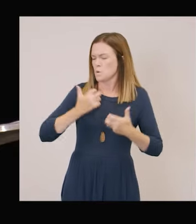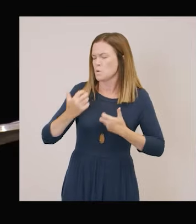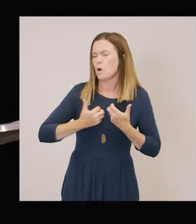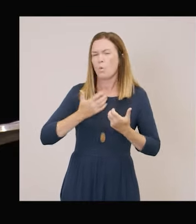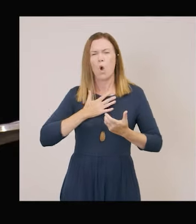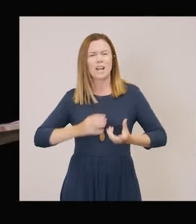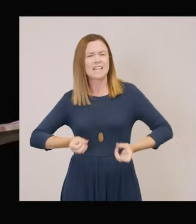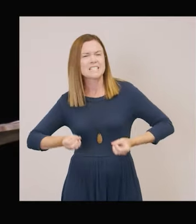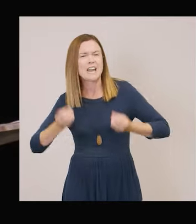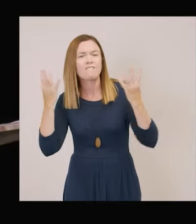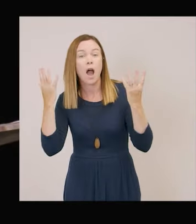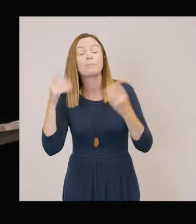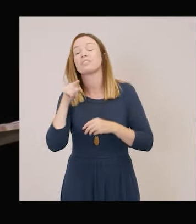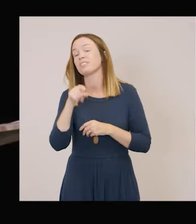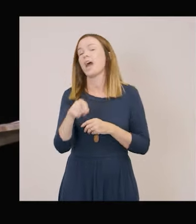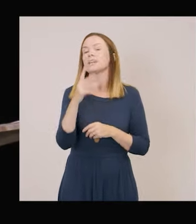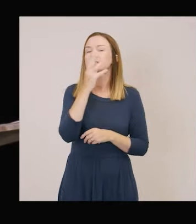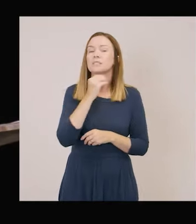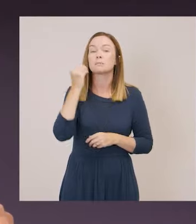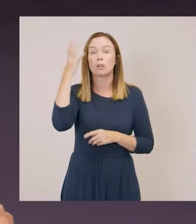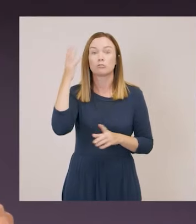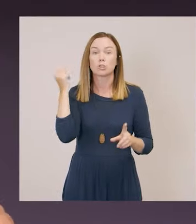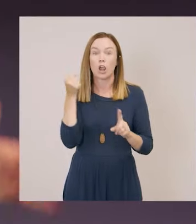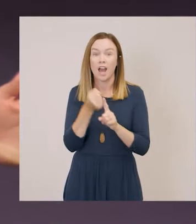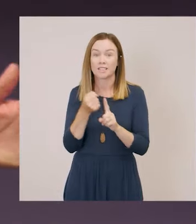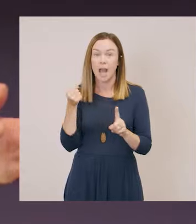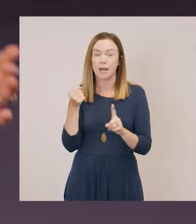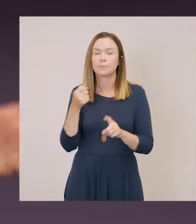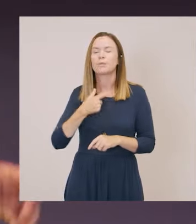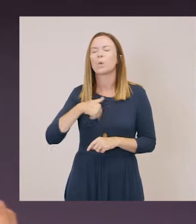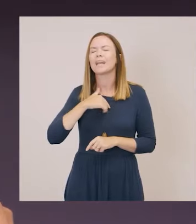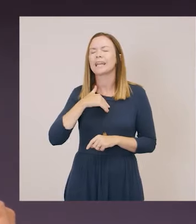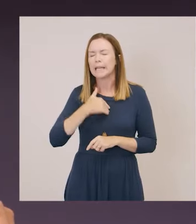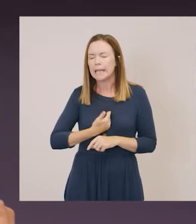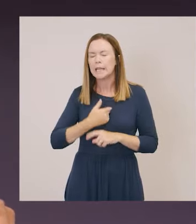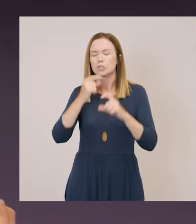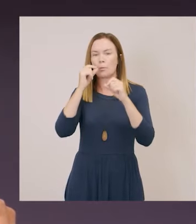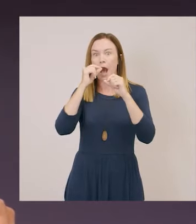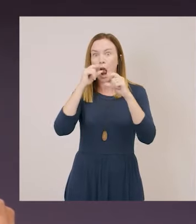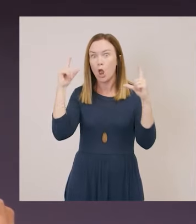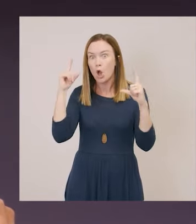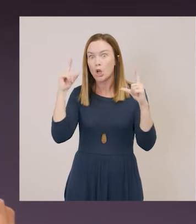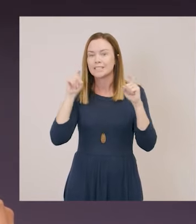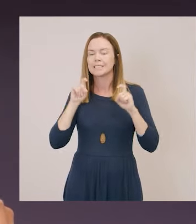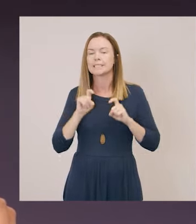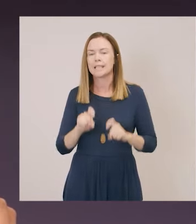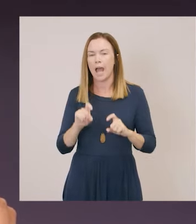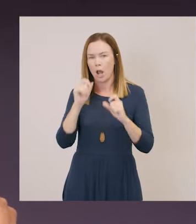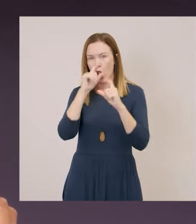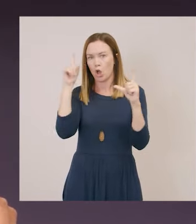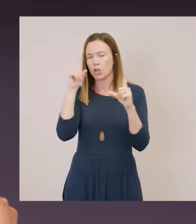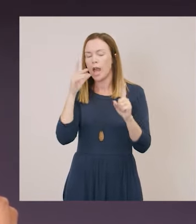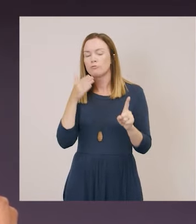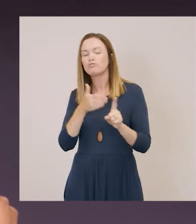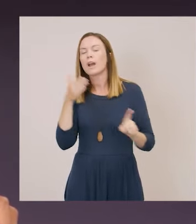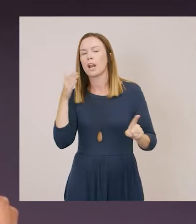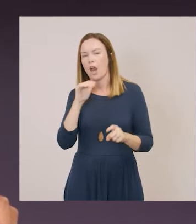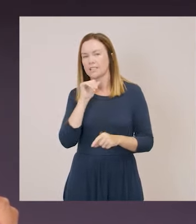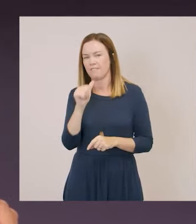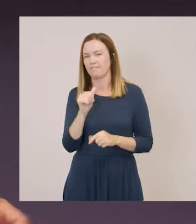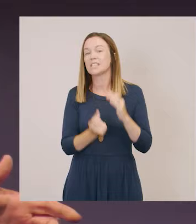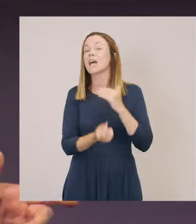want to give up, can't do anything. That's spiritual attack. We need to be alert and stay alert and recognize spiritual attack for